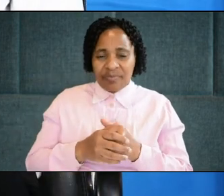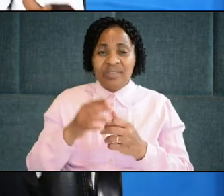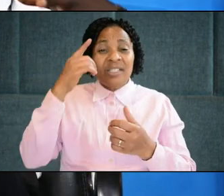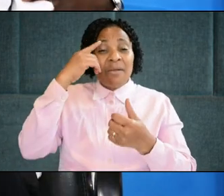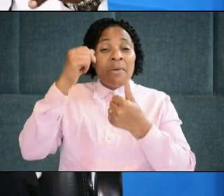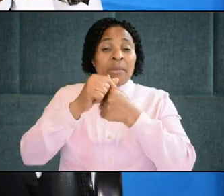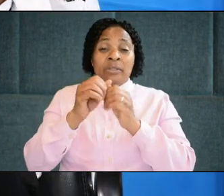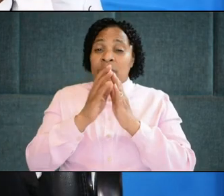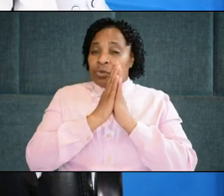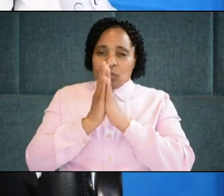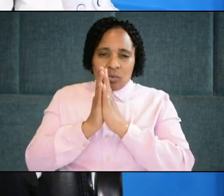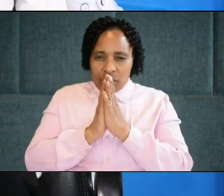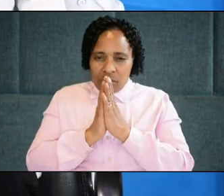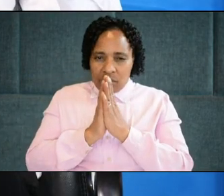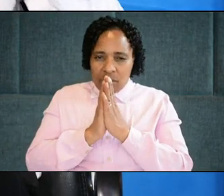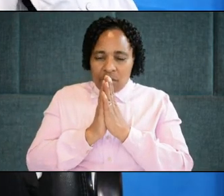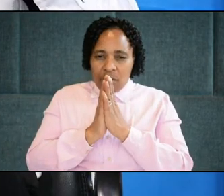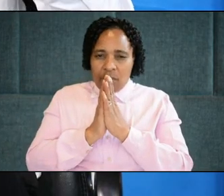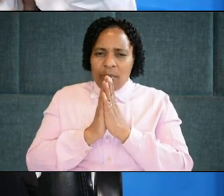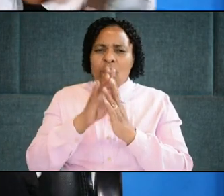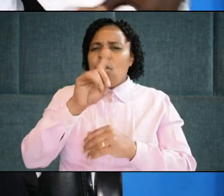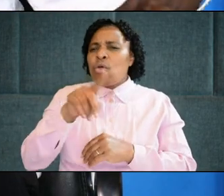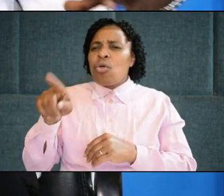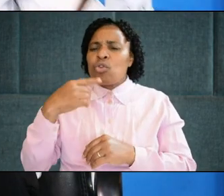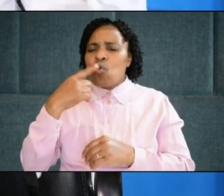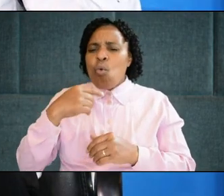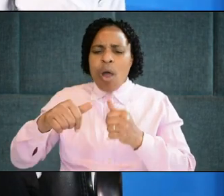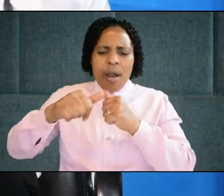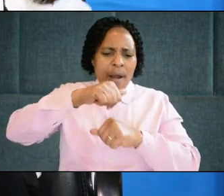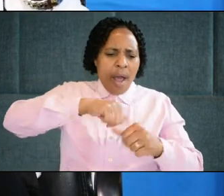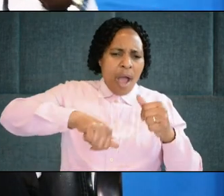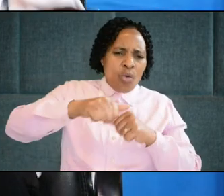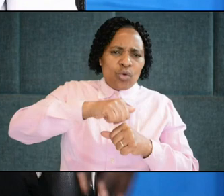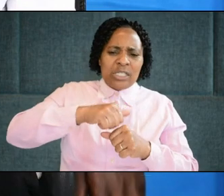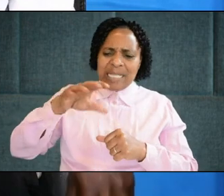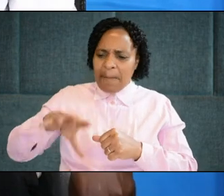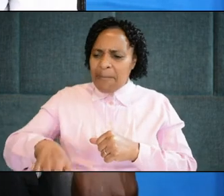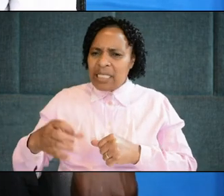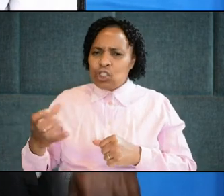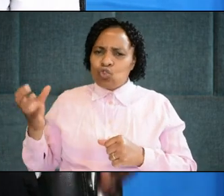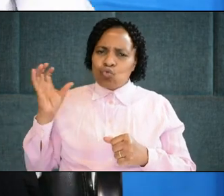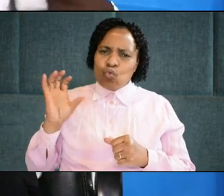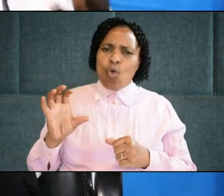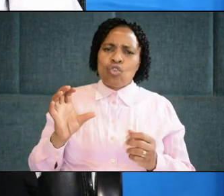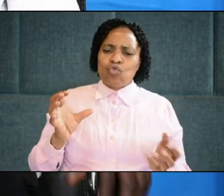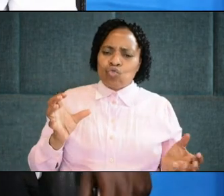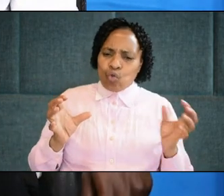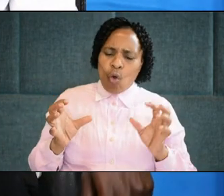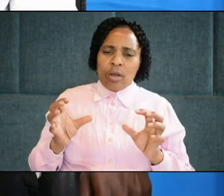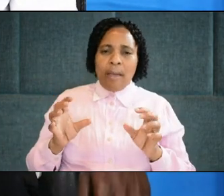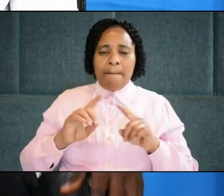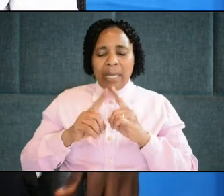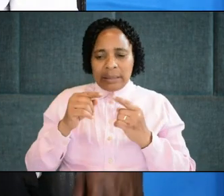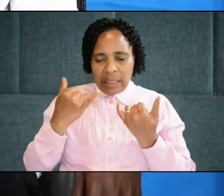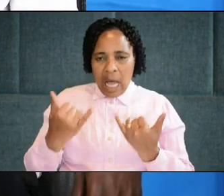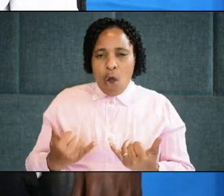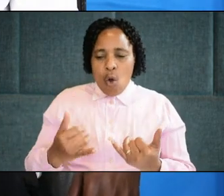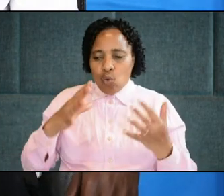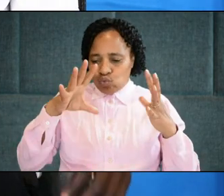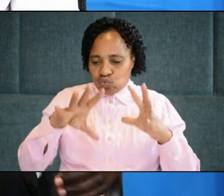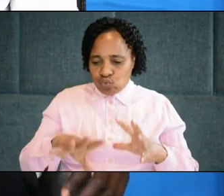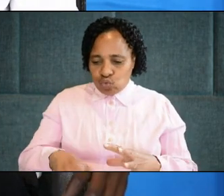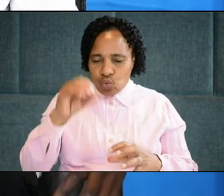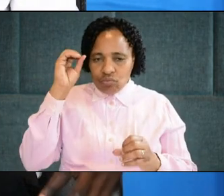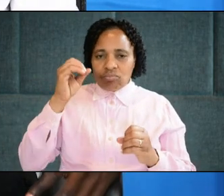the story, those who are around them had already picked stones and they were about to stone her, and they took her to Christ. And of